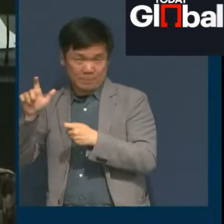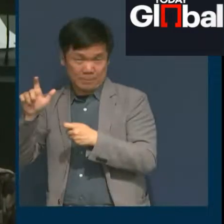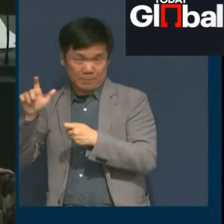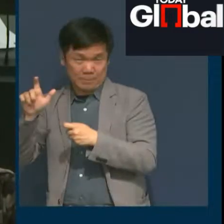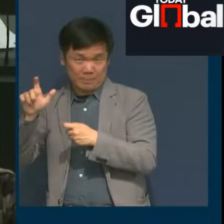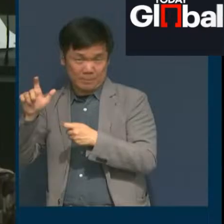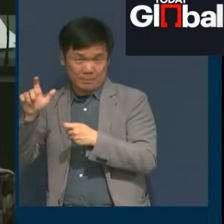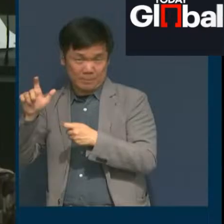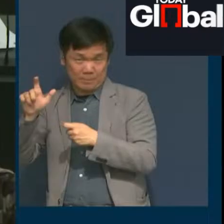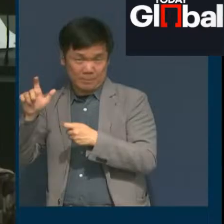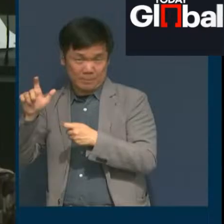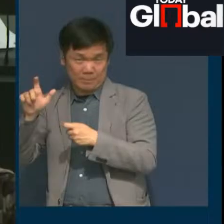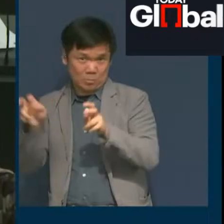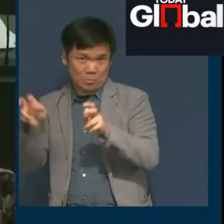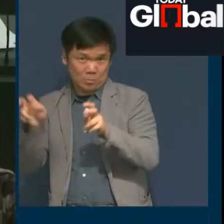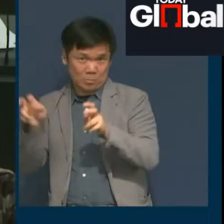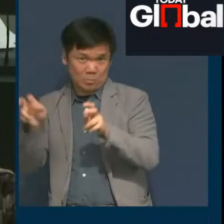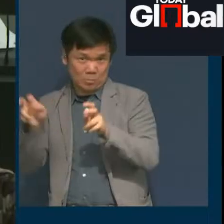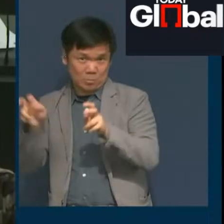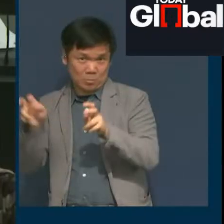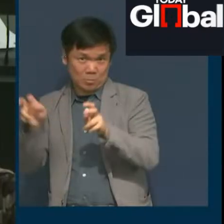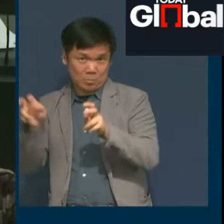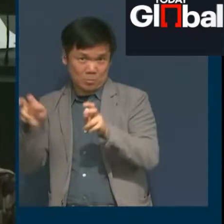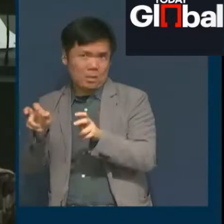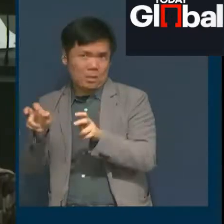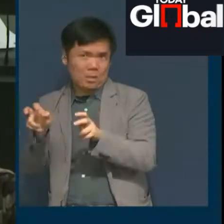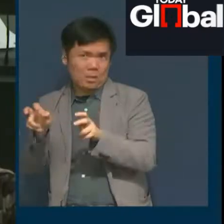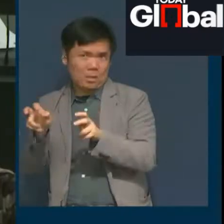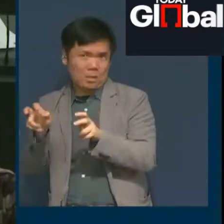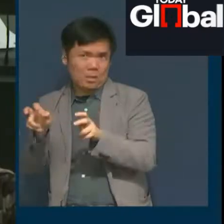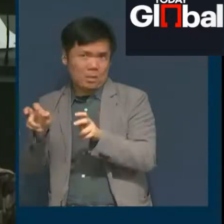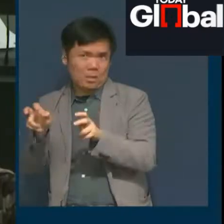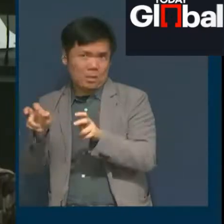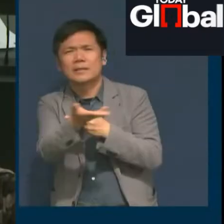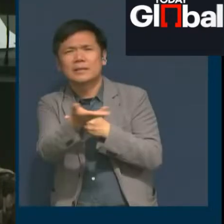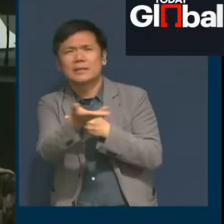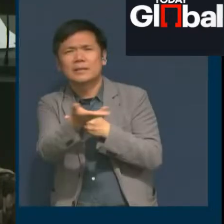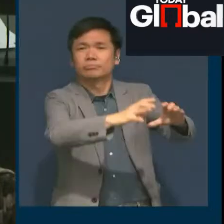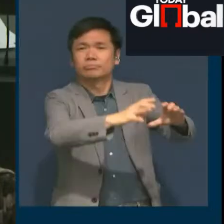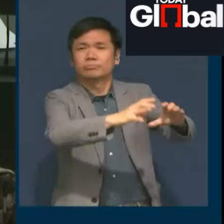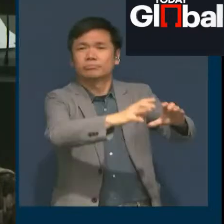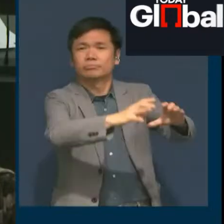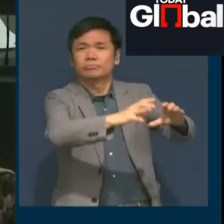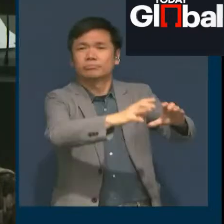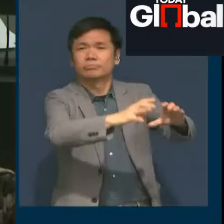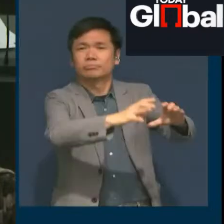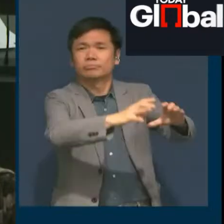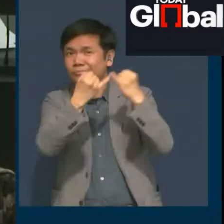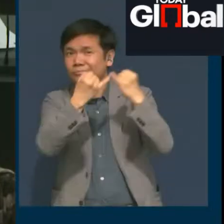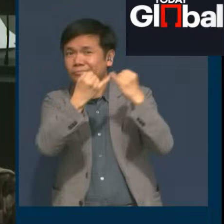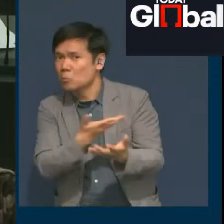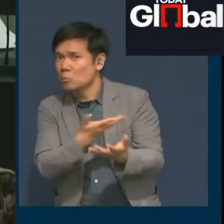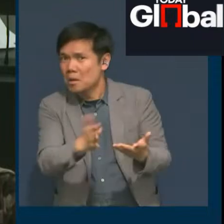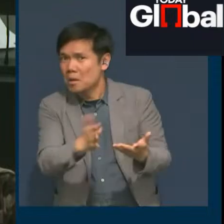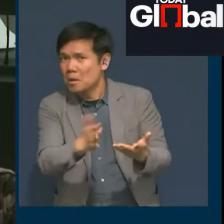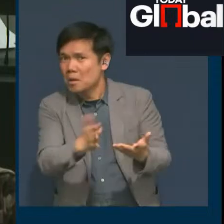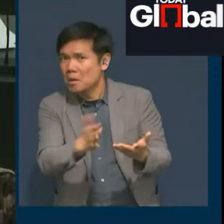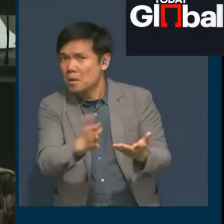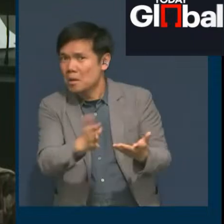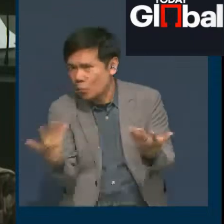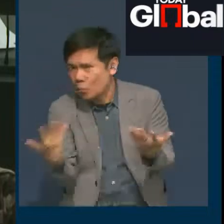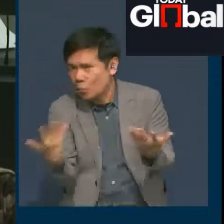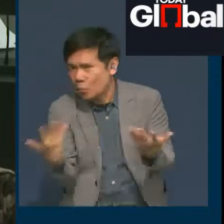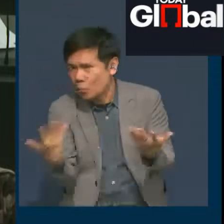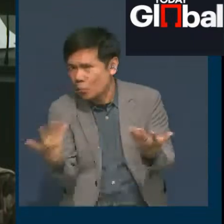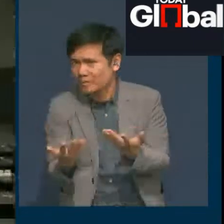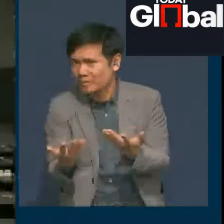other institutions? What do they do? Article 33, I would like to give the floor to my colleague, Mr. Al-Mahri.